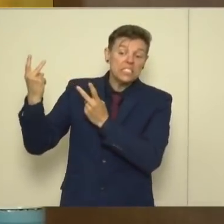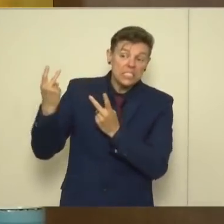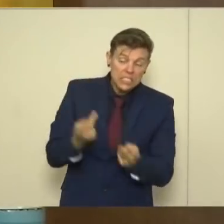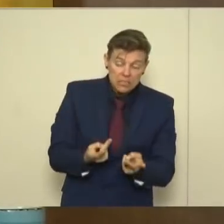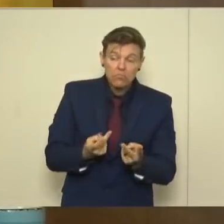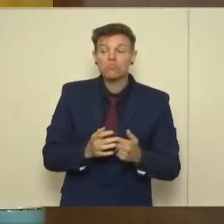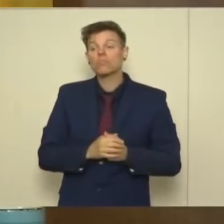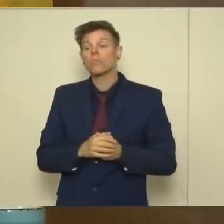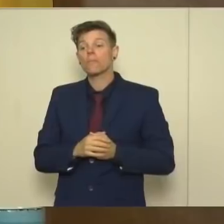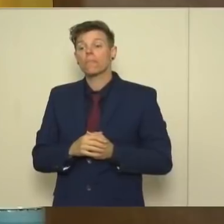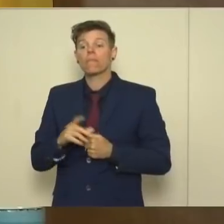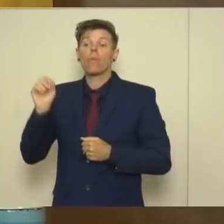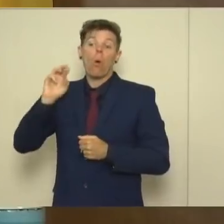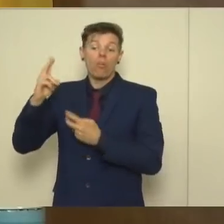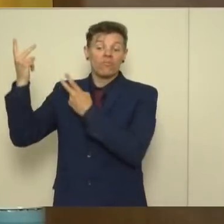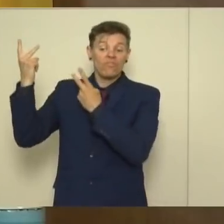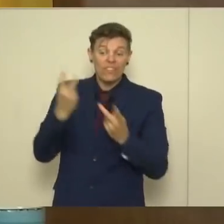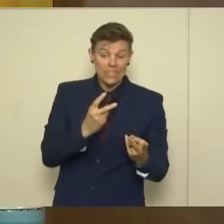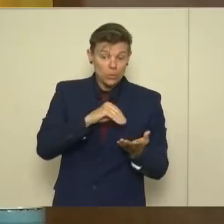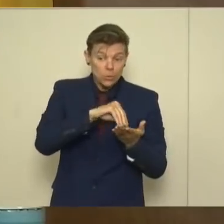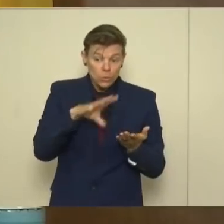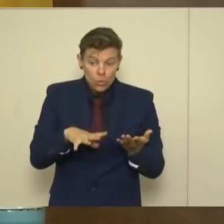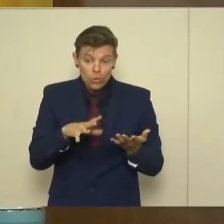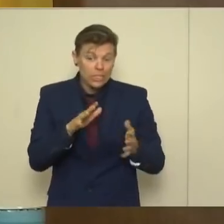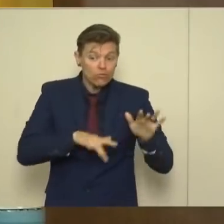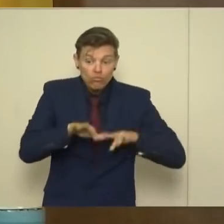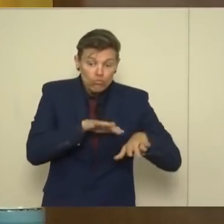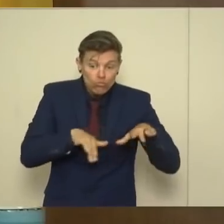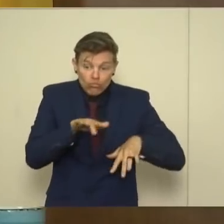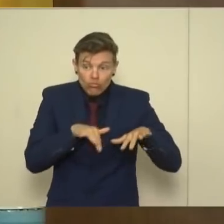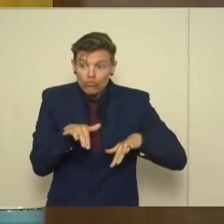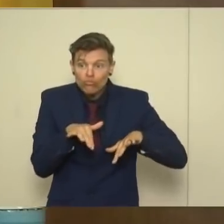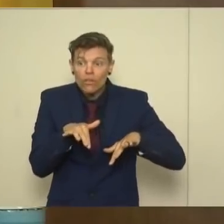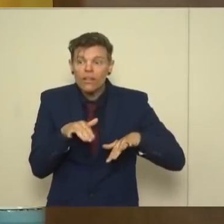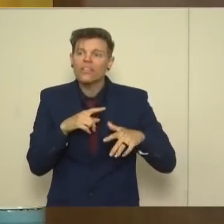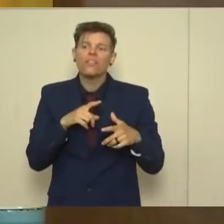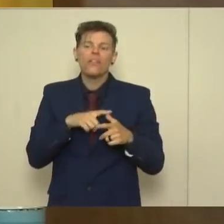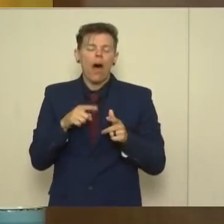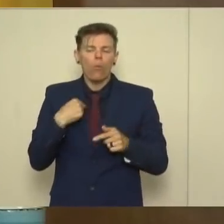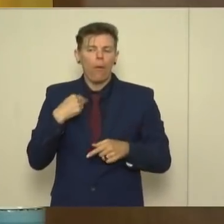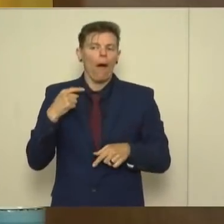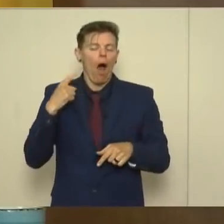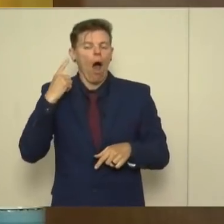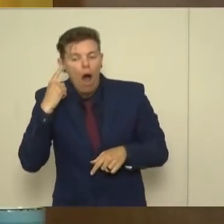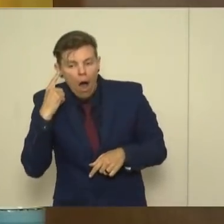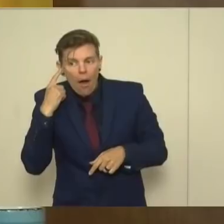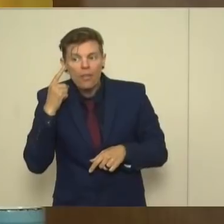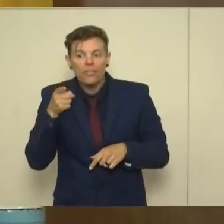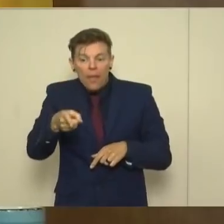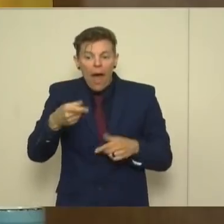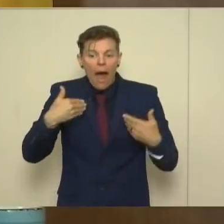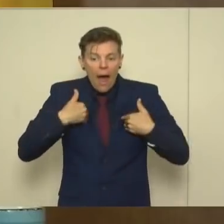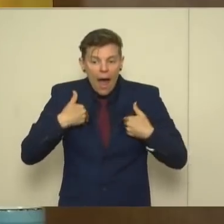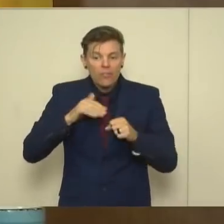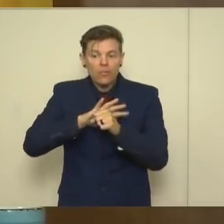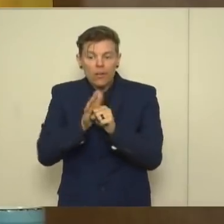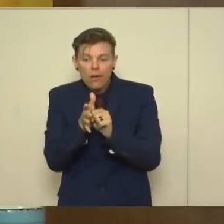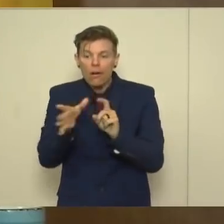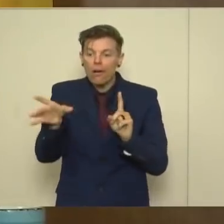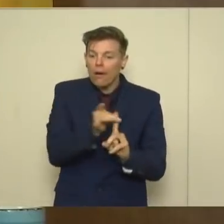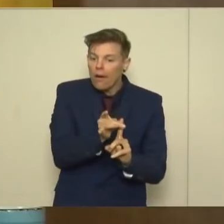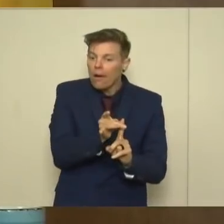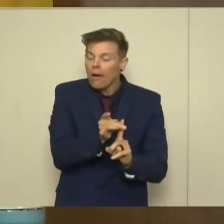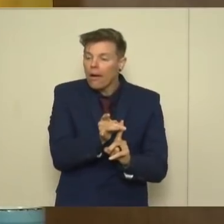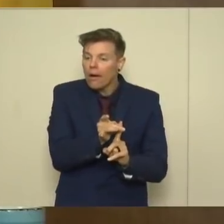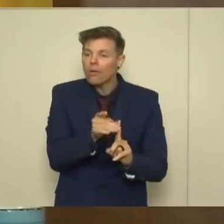and we'll actually get rumors that they think that they're COVID positive or they had a positive test, but they didn't get the results